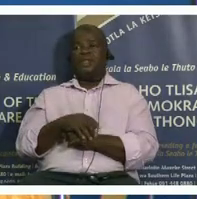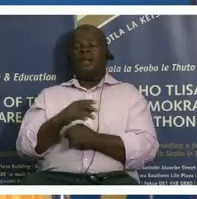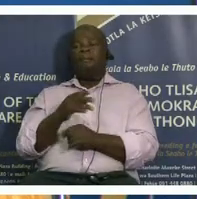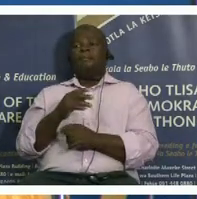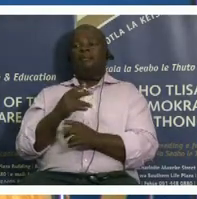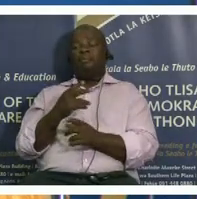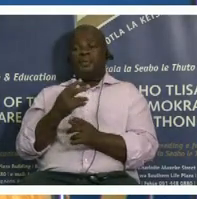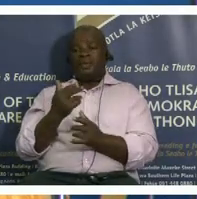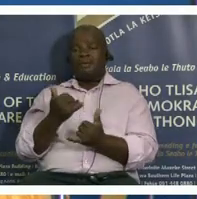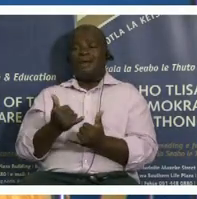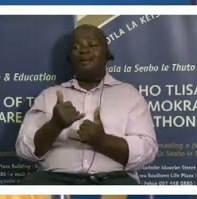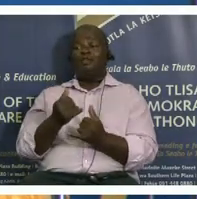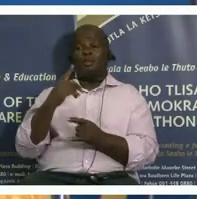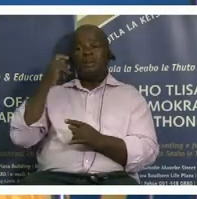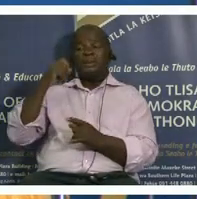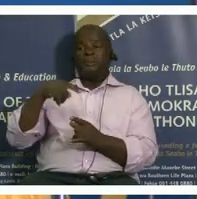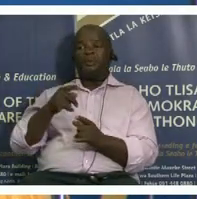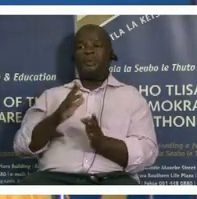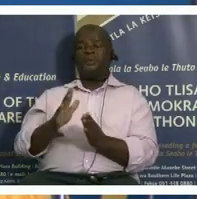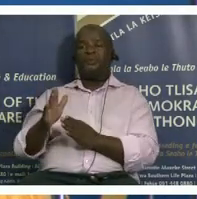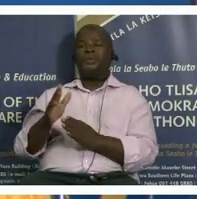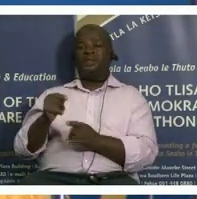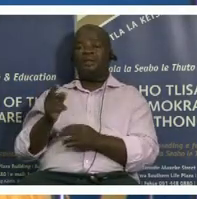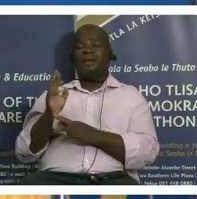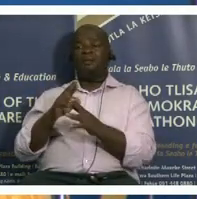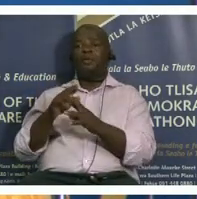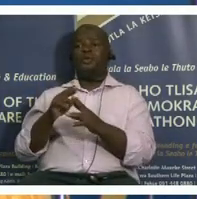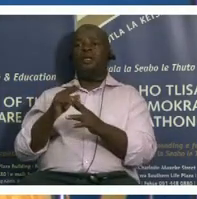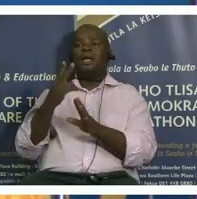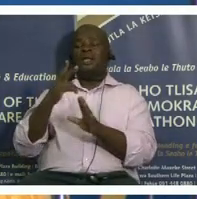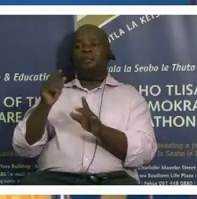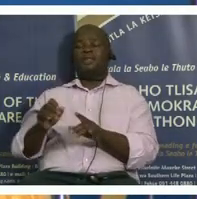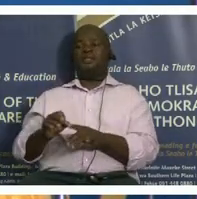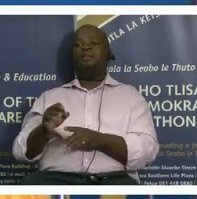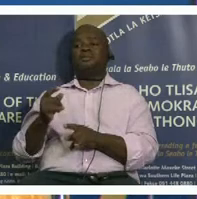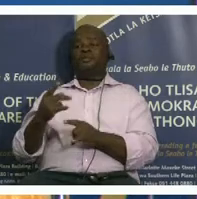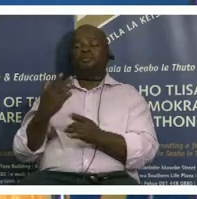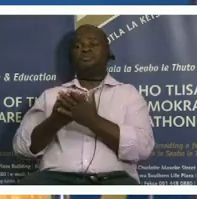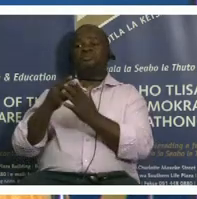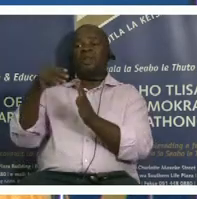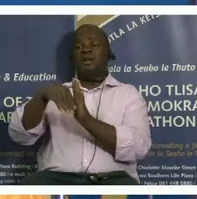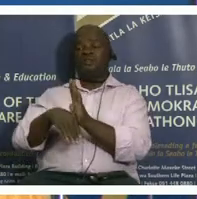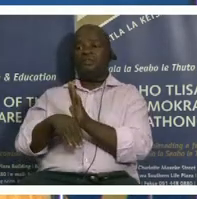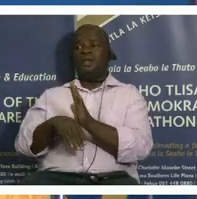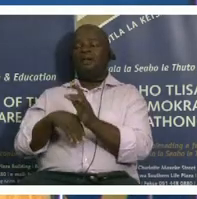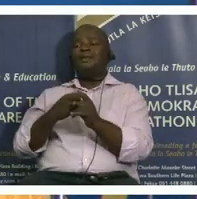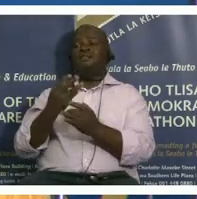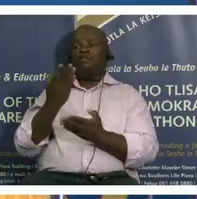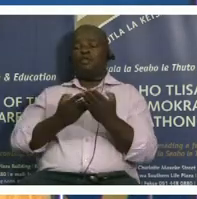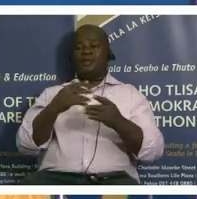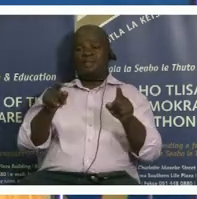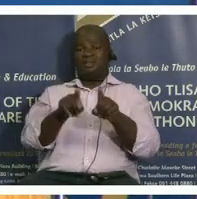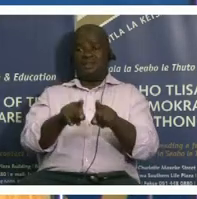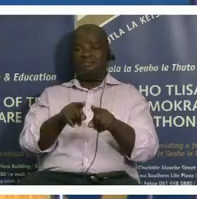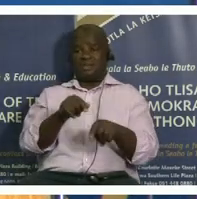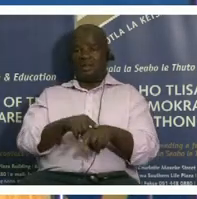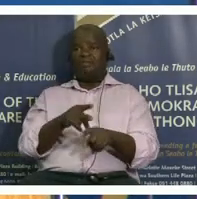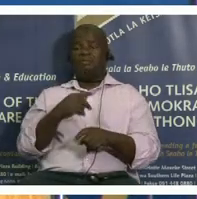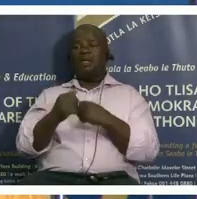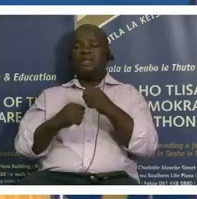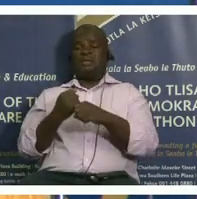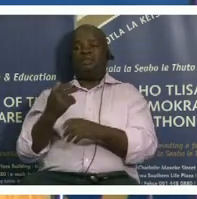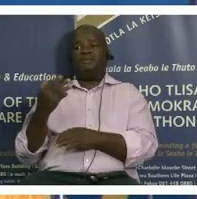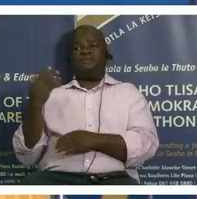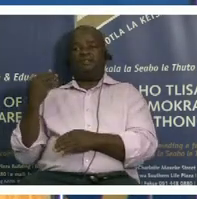Notwithstanding the reported reduction of 4.8% in respect of stock theft when compared to the same period in the previous